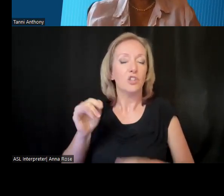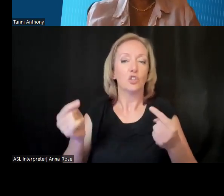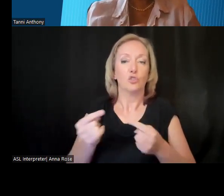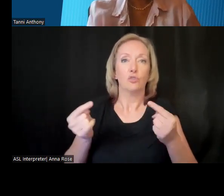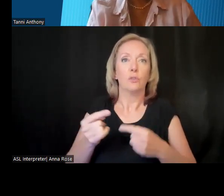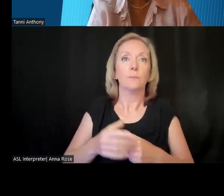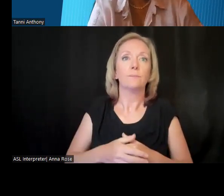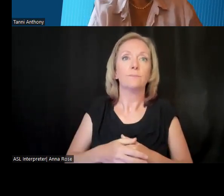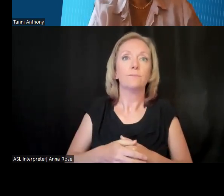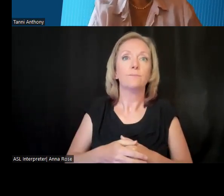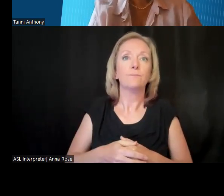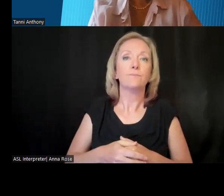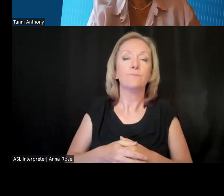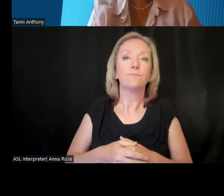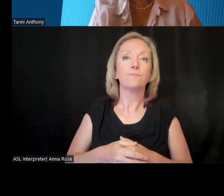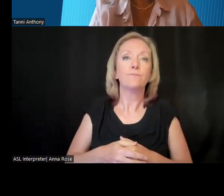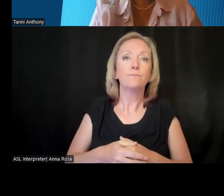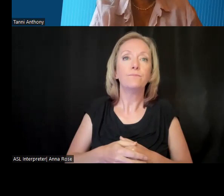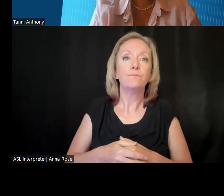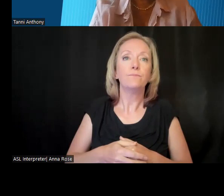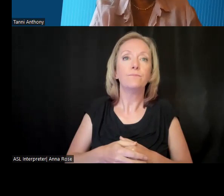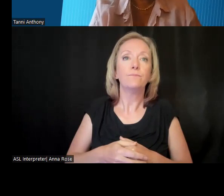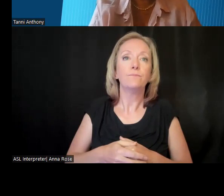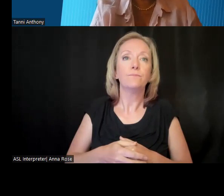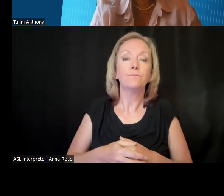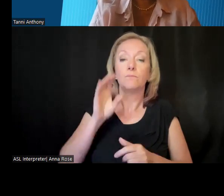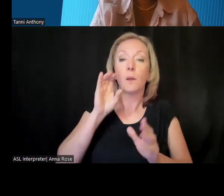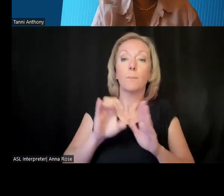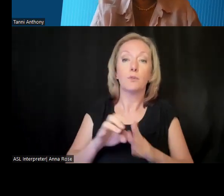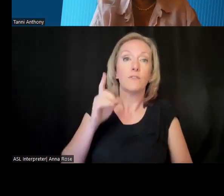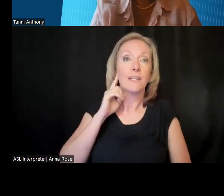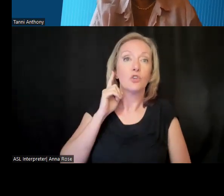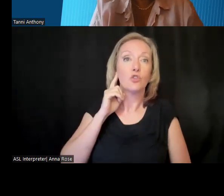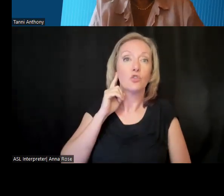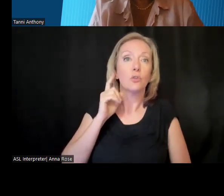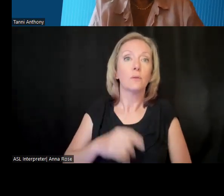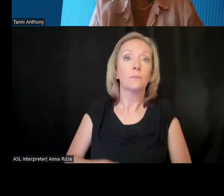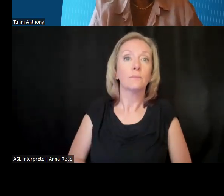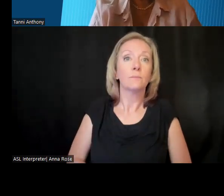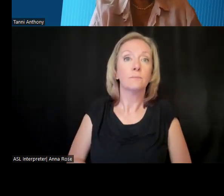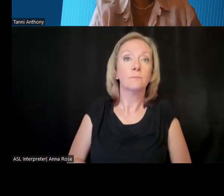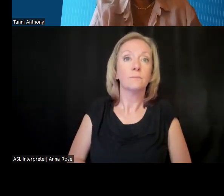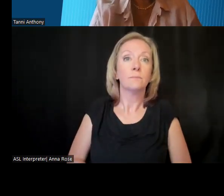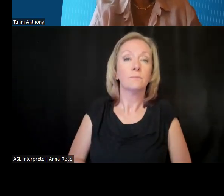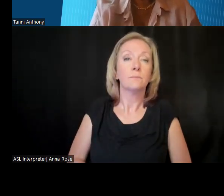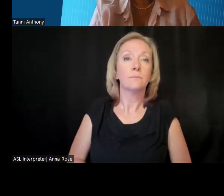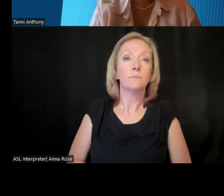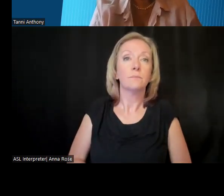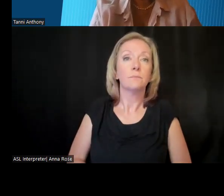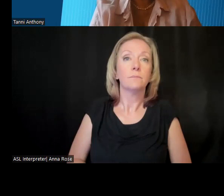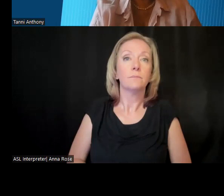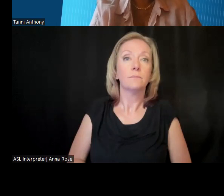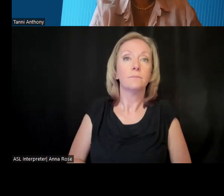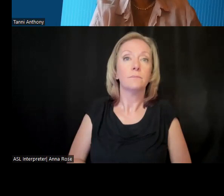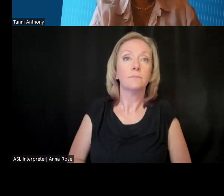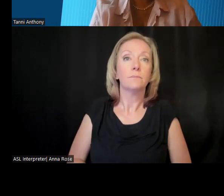hearing. So here we just have some pictures where you can basically see what we might see with an ear that